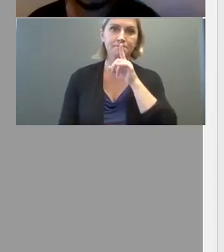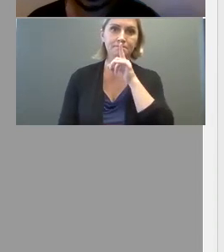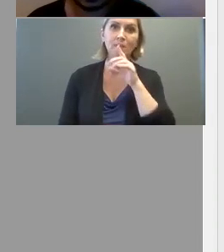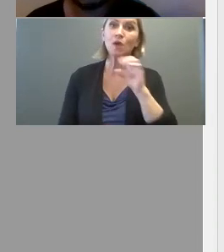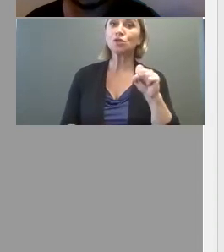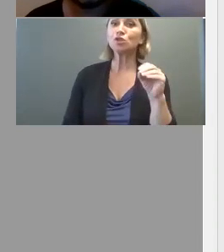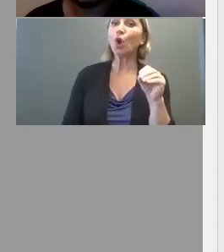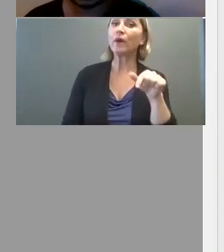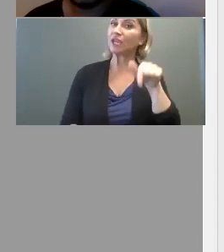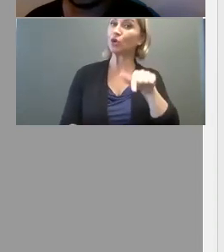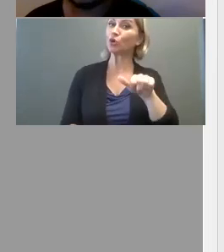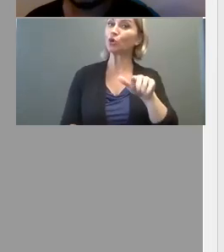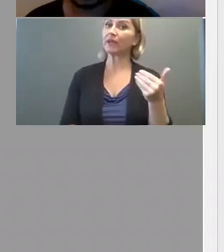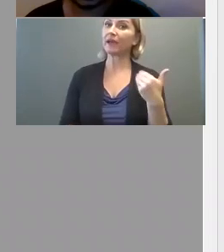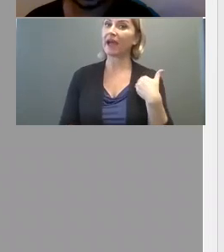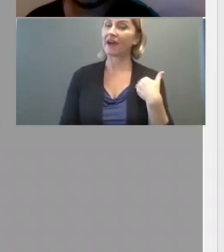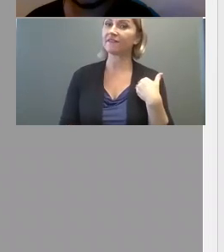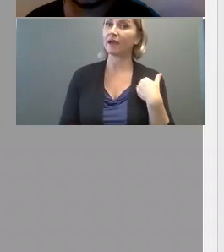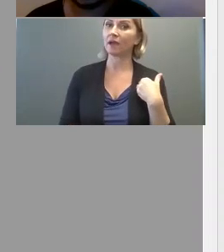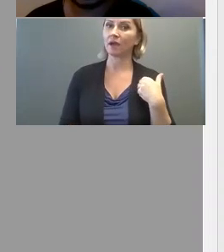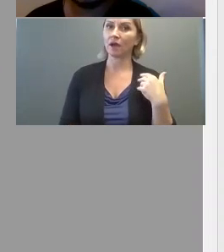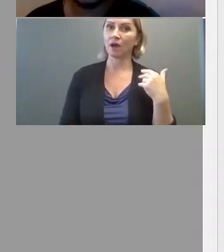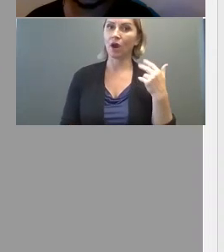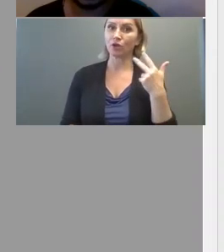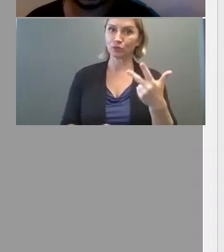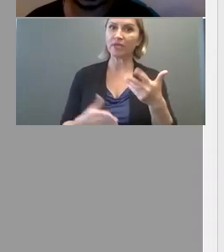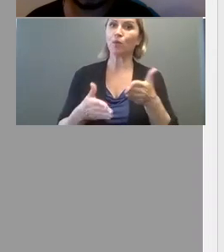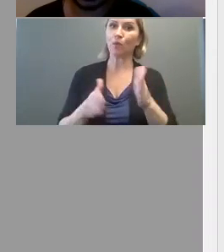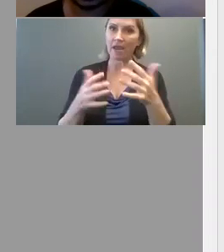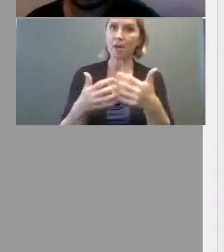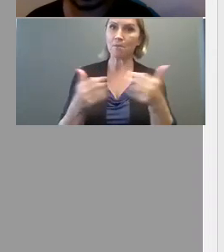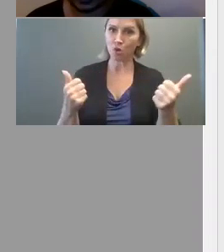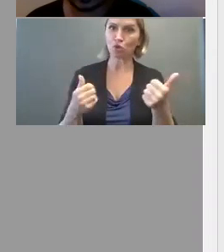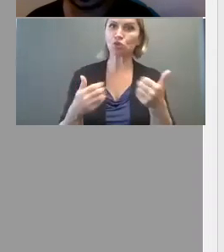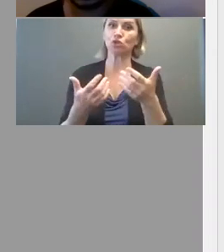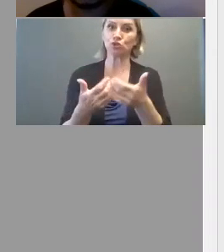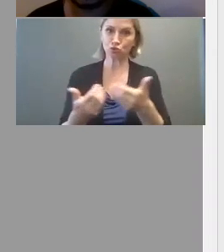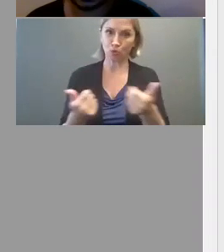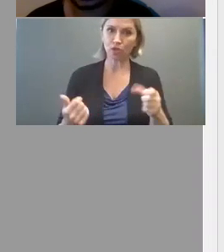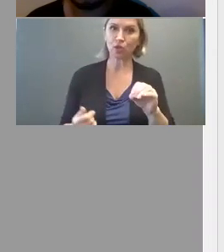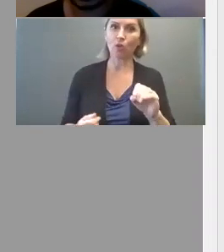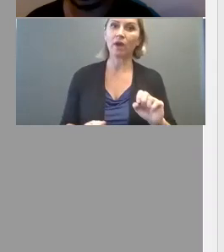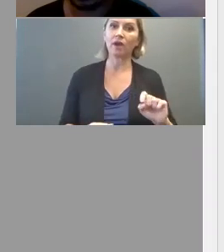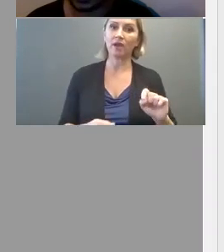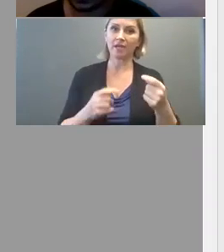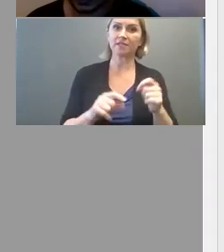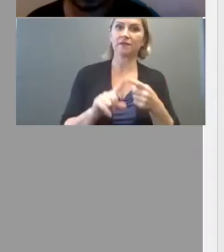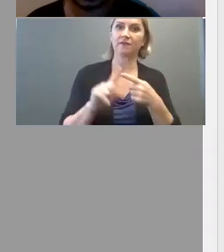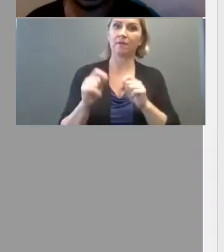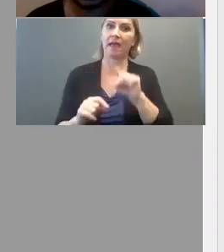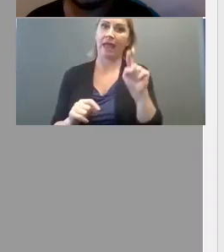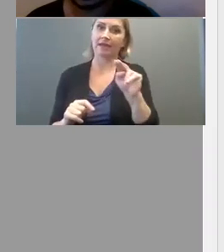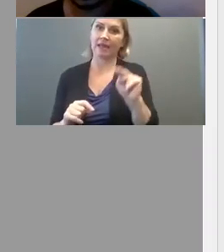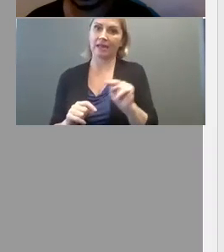So here we have our three-way merge sort where we are calling our function into three parts. So first we are calling from array 1 to n by